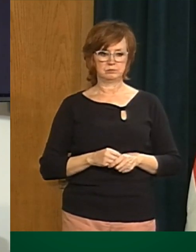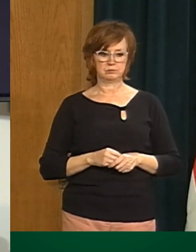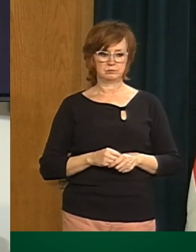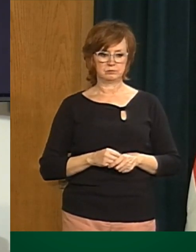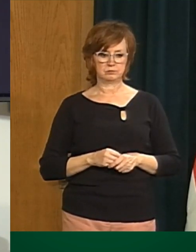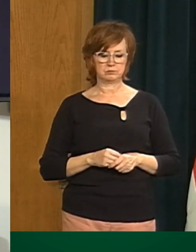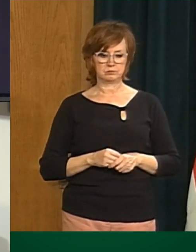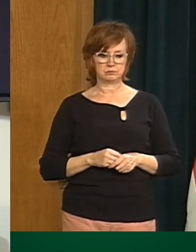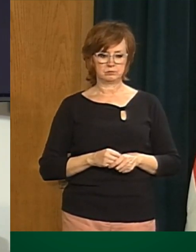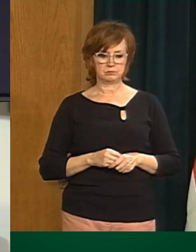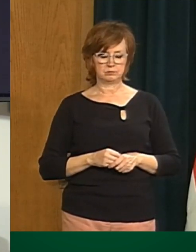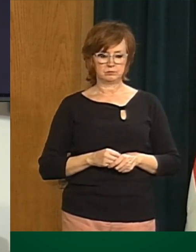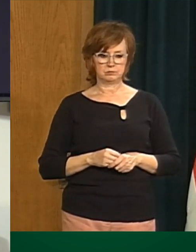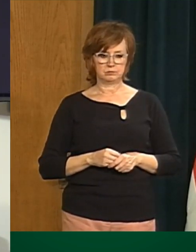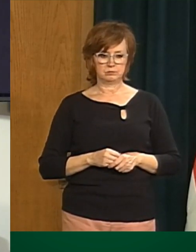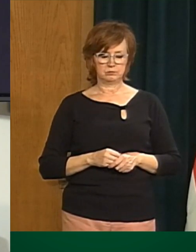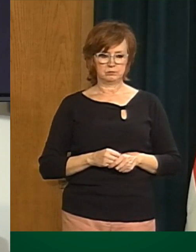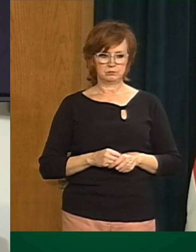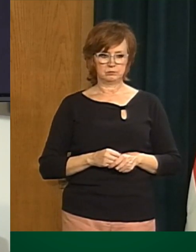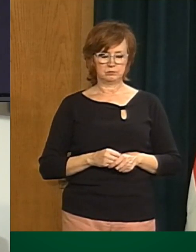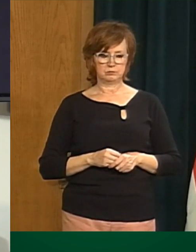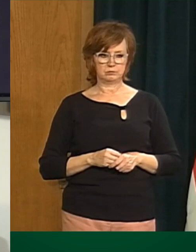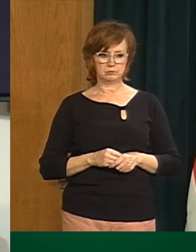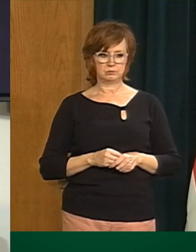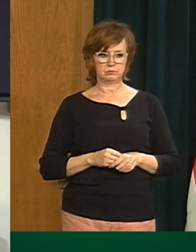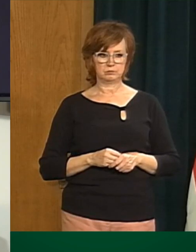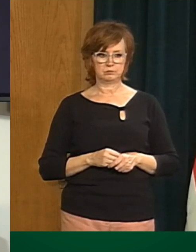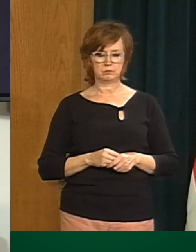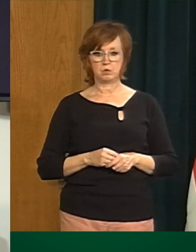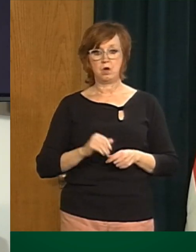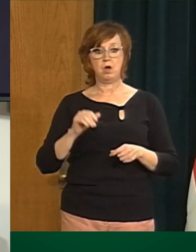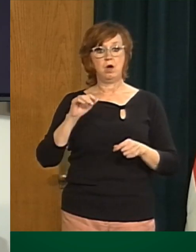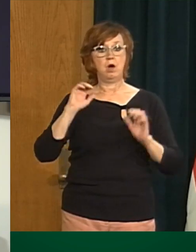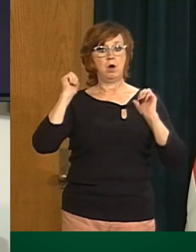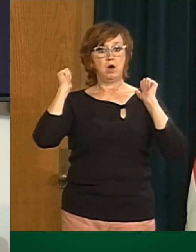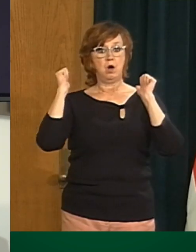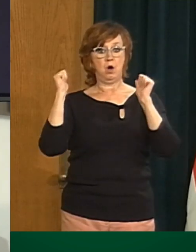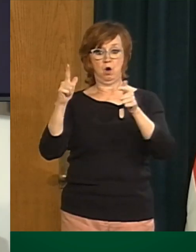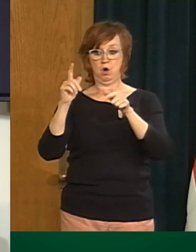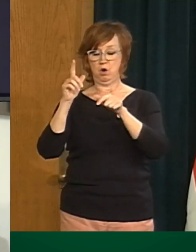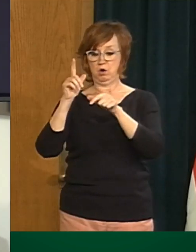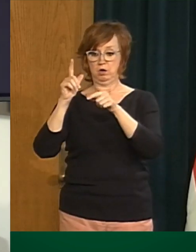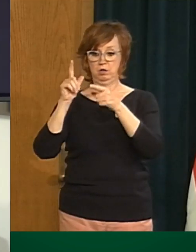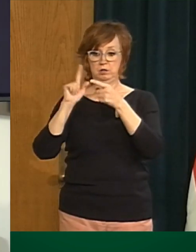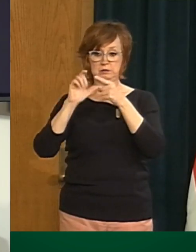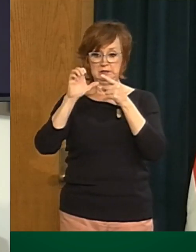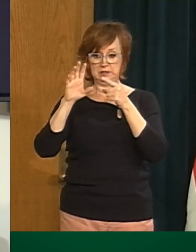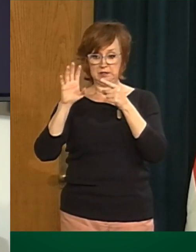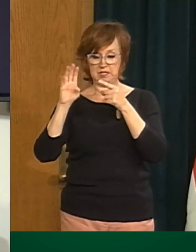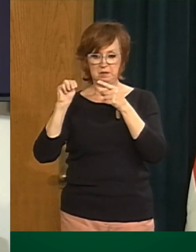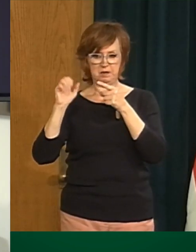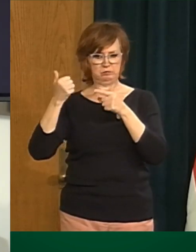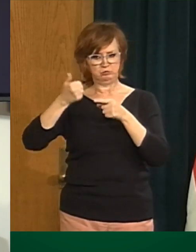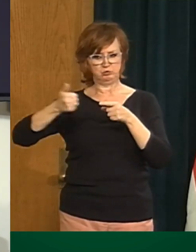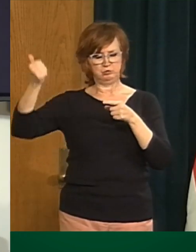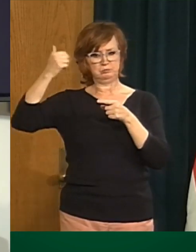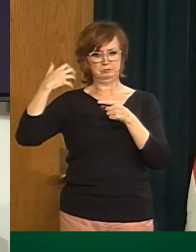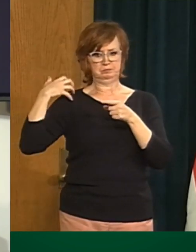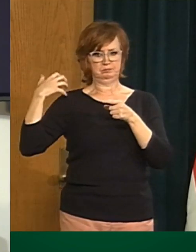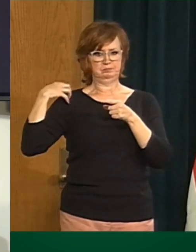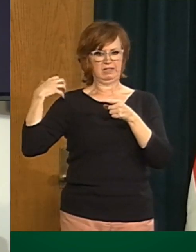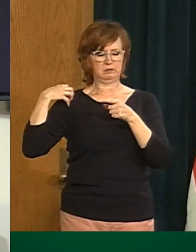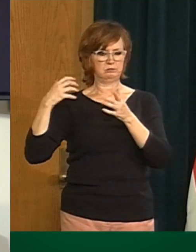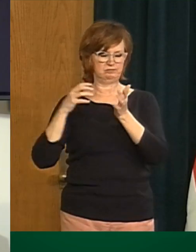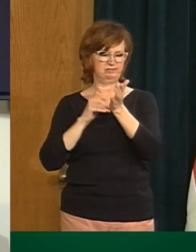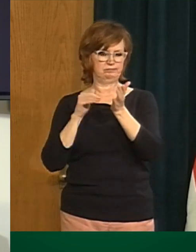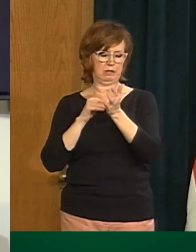but the activity by the medical health officers with respect to how they're doing contact tracing, how we're identifying people for testing,